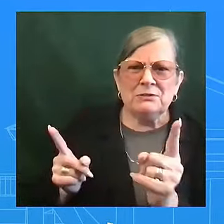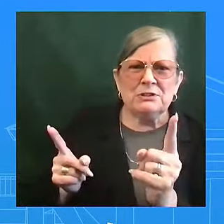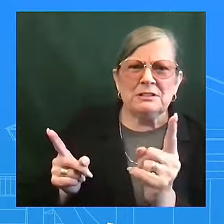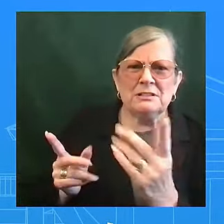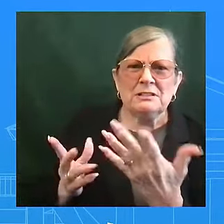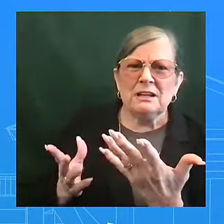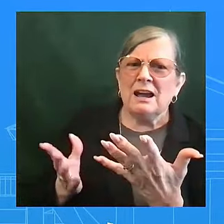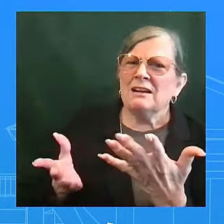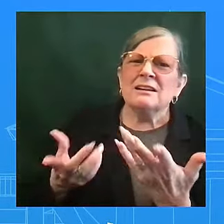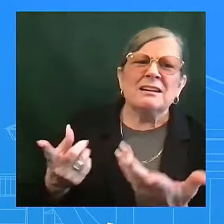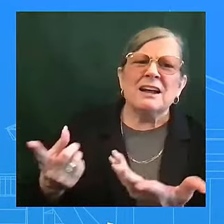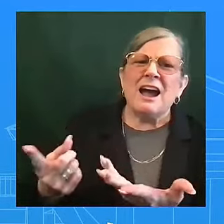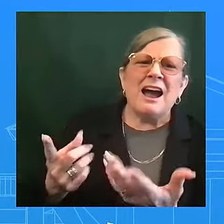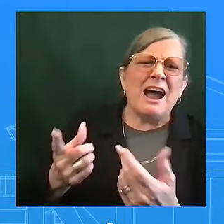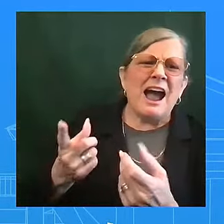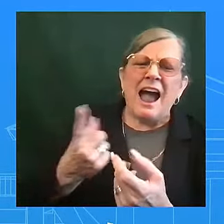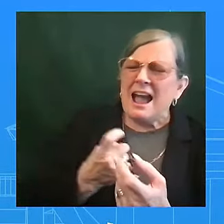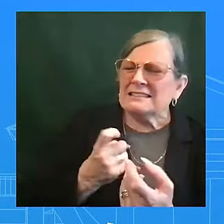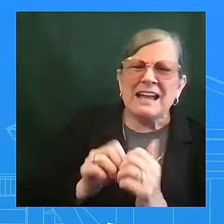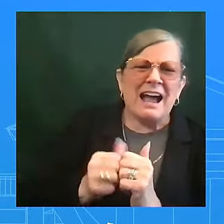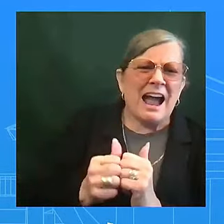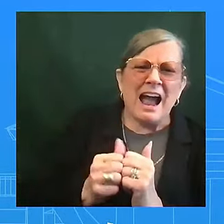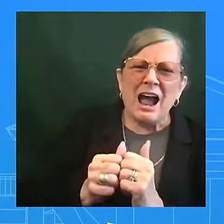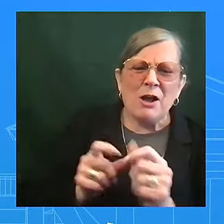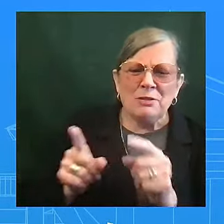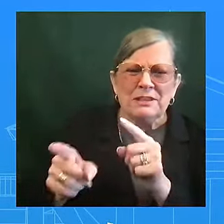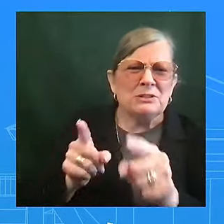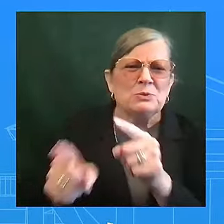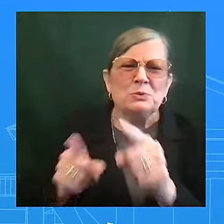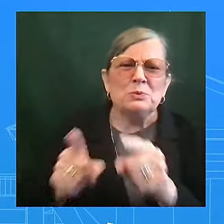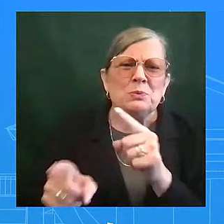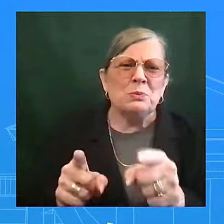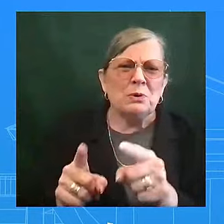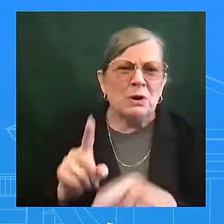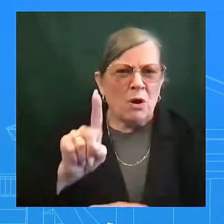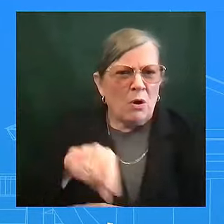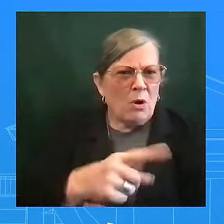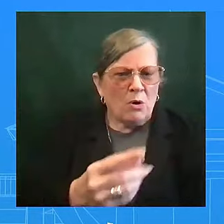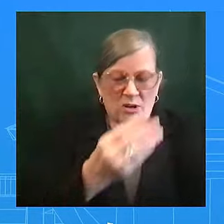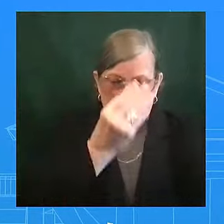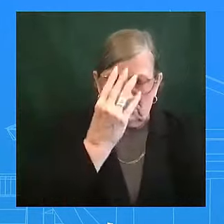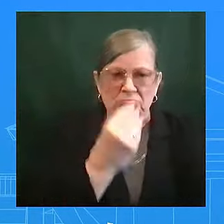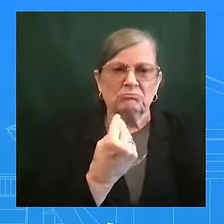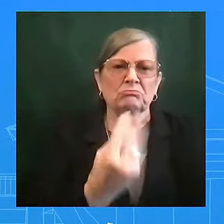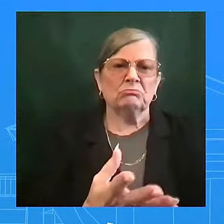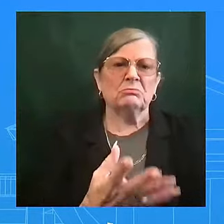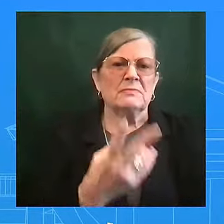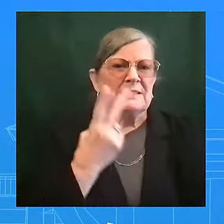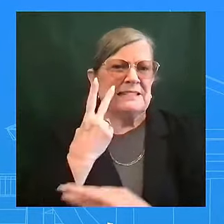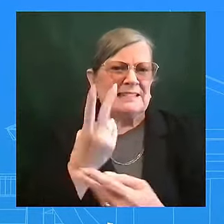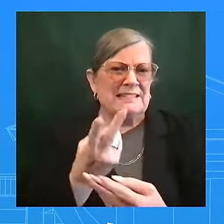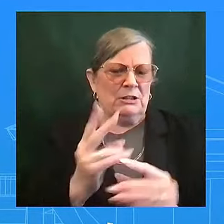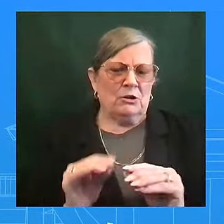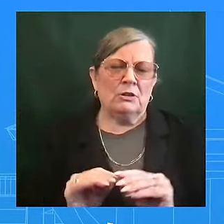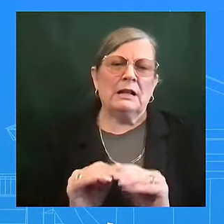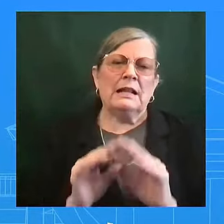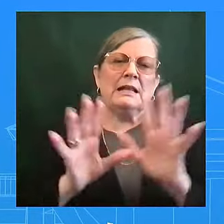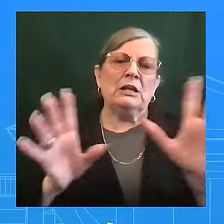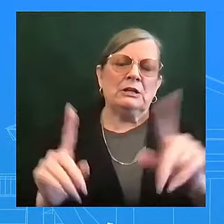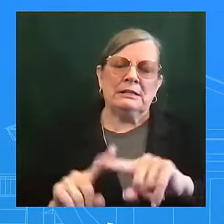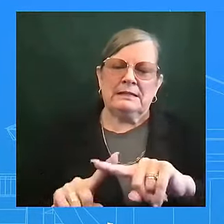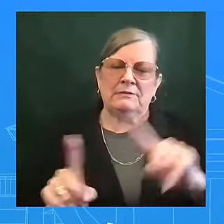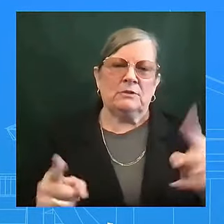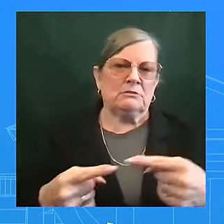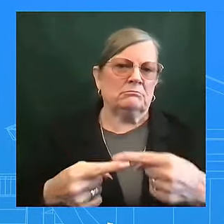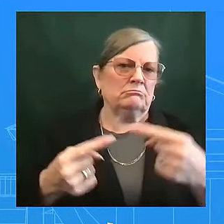the contrast could not be more clear where we were when we walked into this administration, when the president walked into the administration, where we are today. And that's